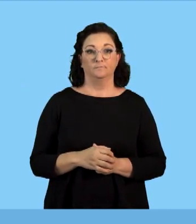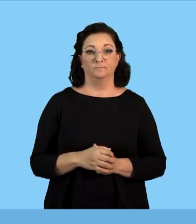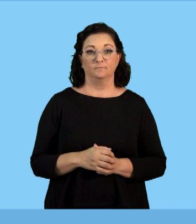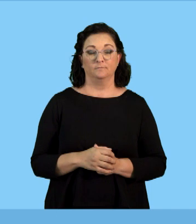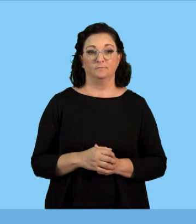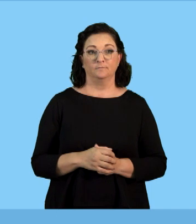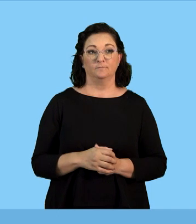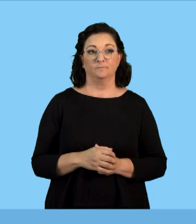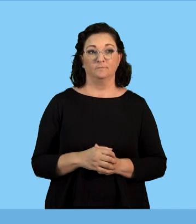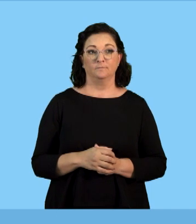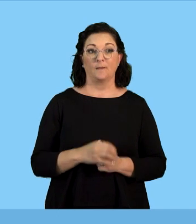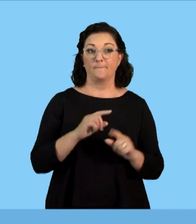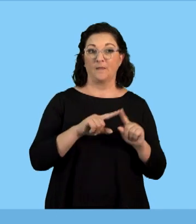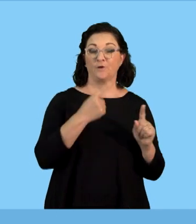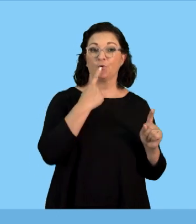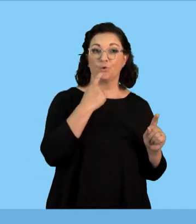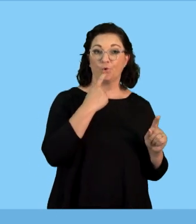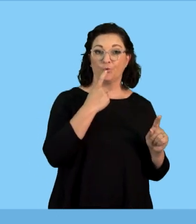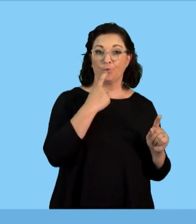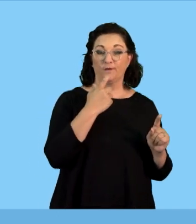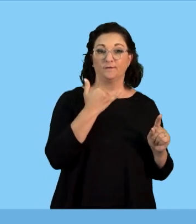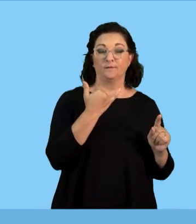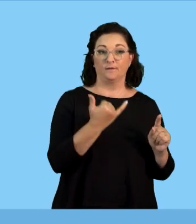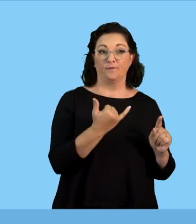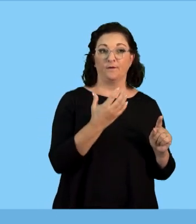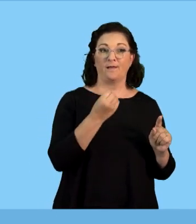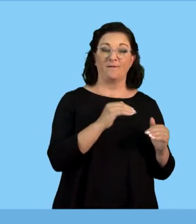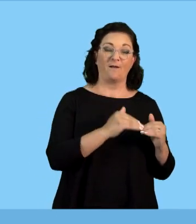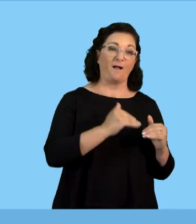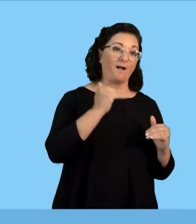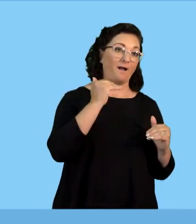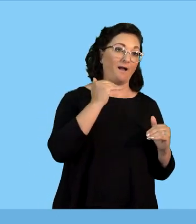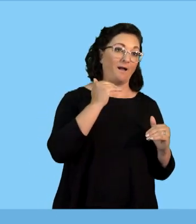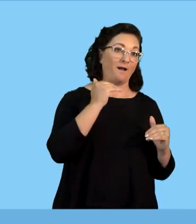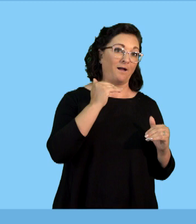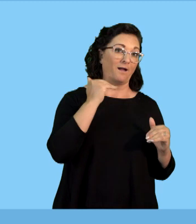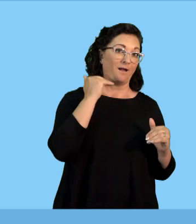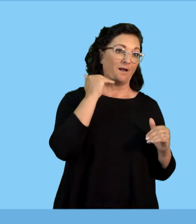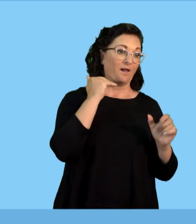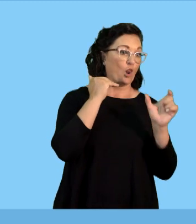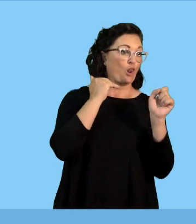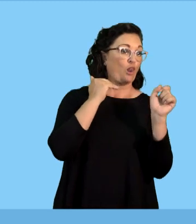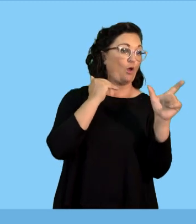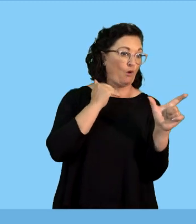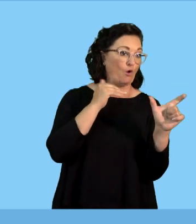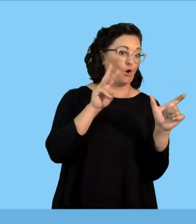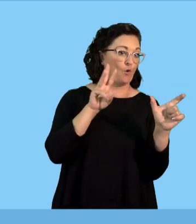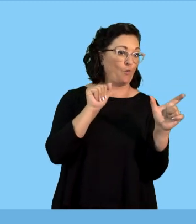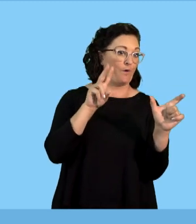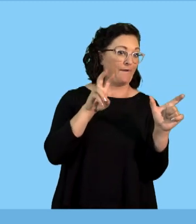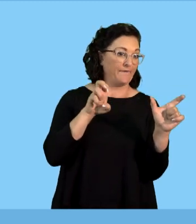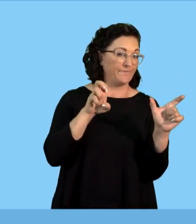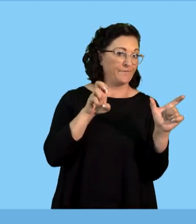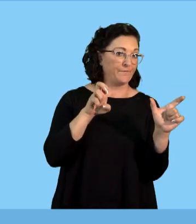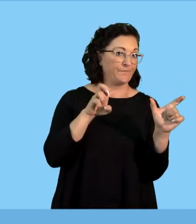and all the other ones. However, red will have the highest or the longest wavelength as compared